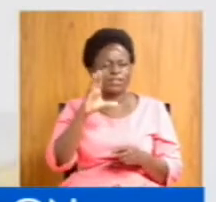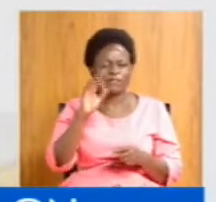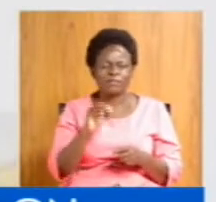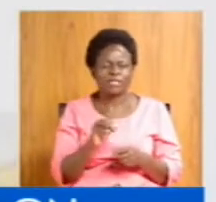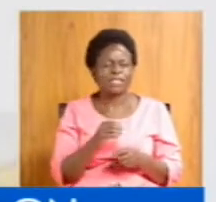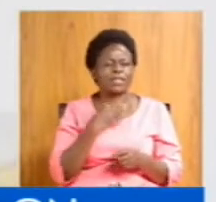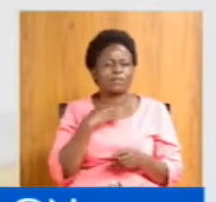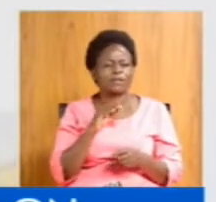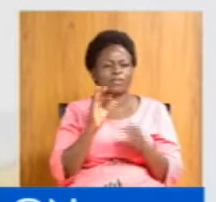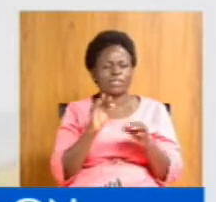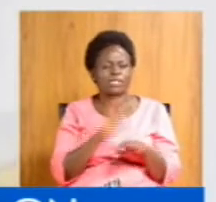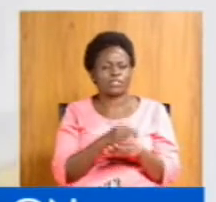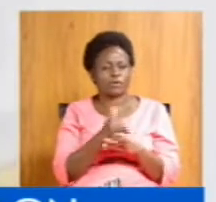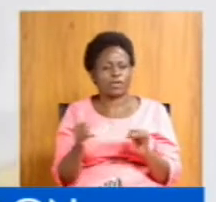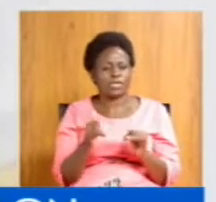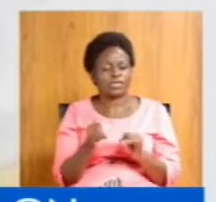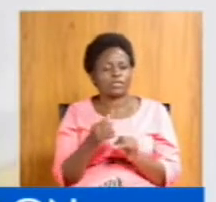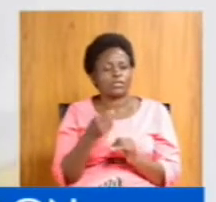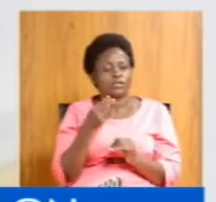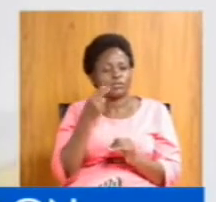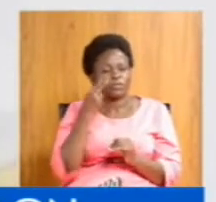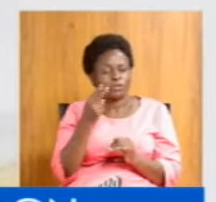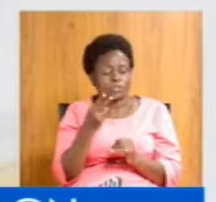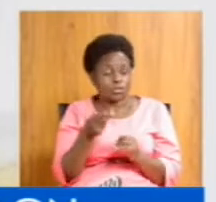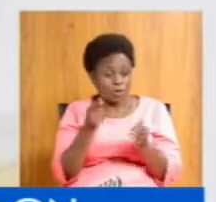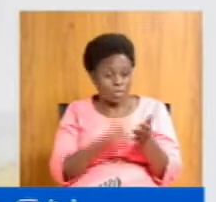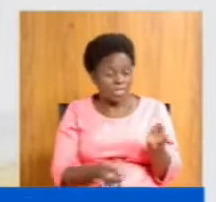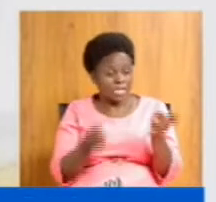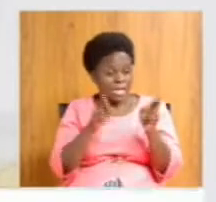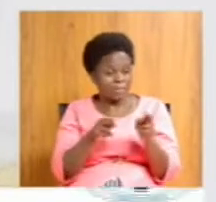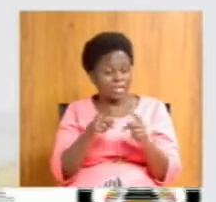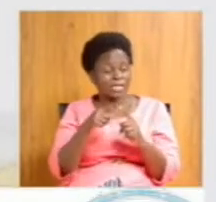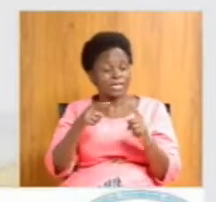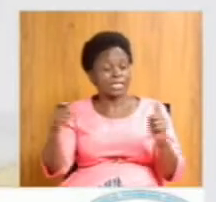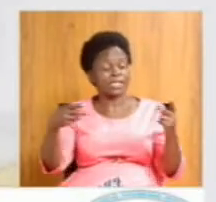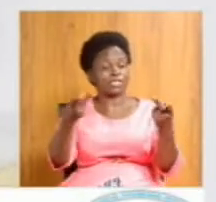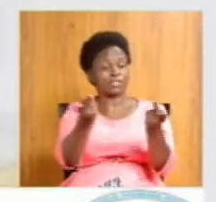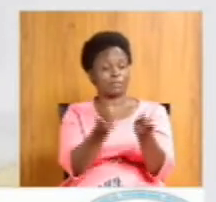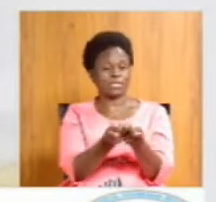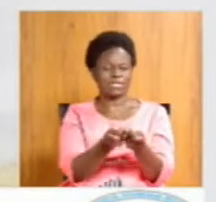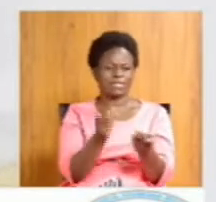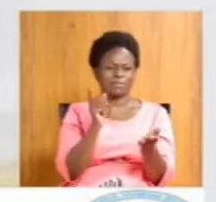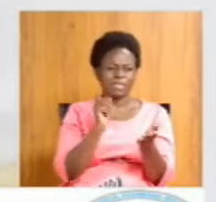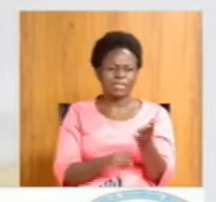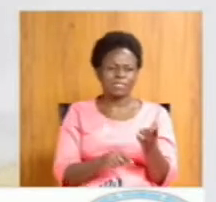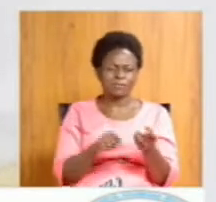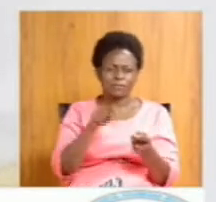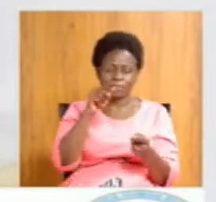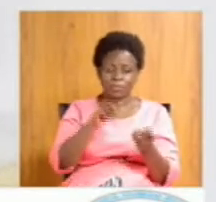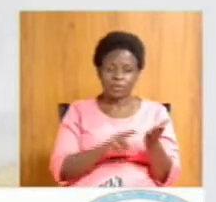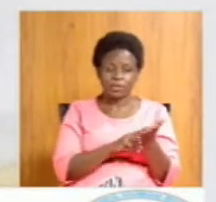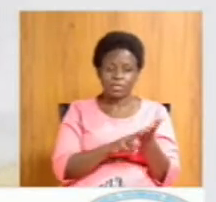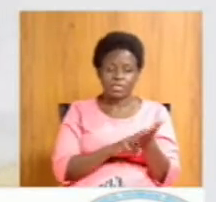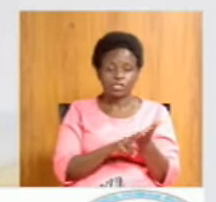demand for their products online. So we saw that kind of stuff happening with the digital spaces, but what was enabling it was the